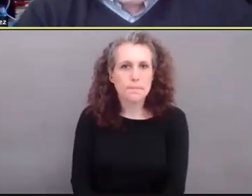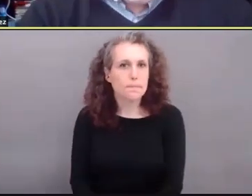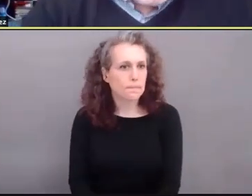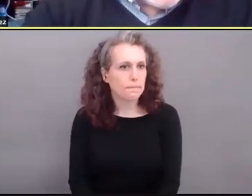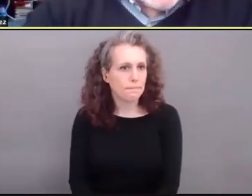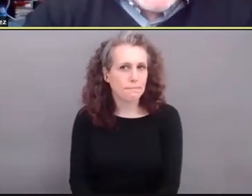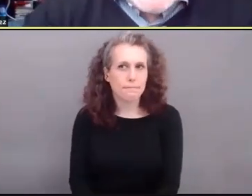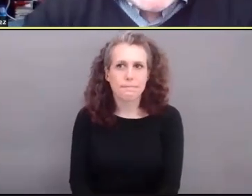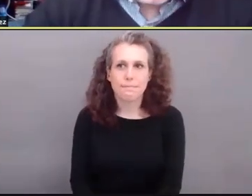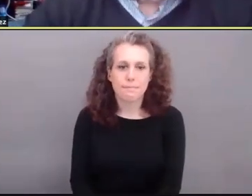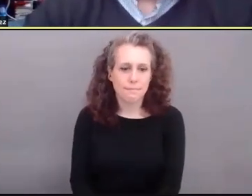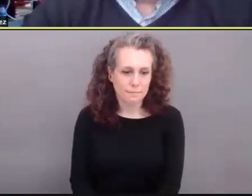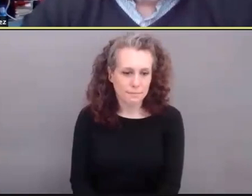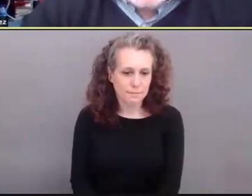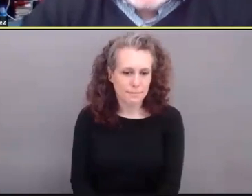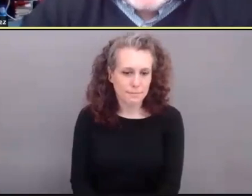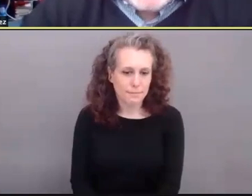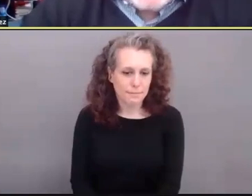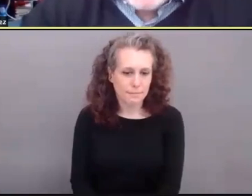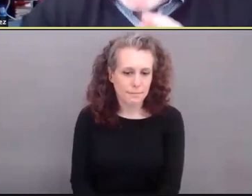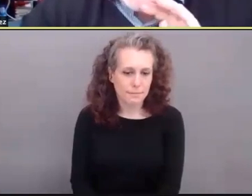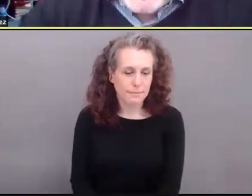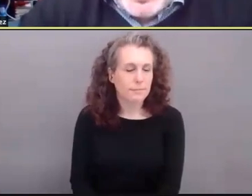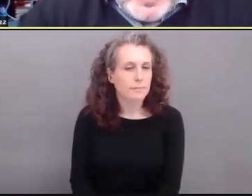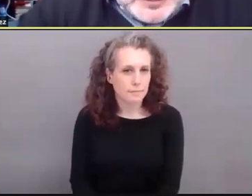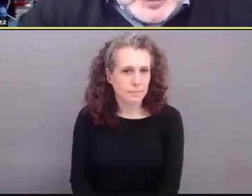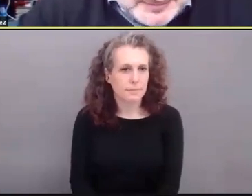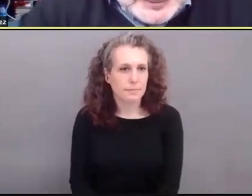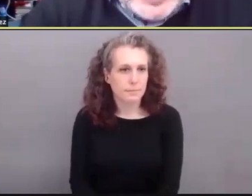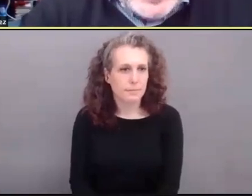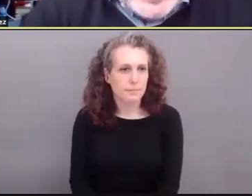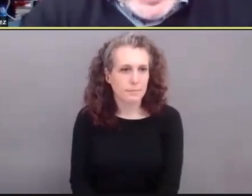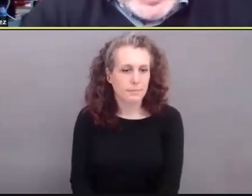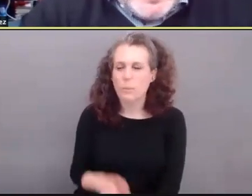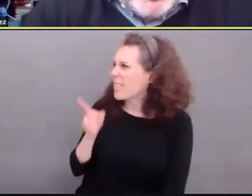briefly, we can see a small example for one requirement.